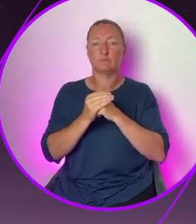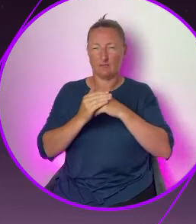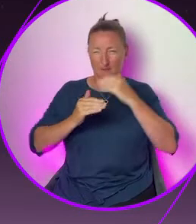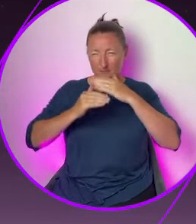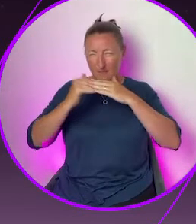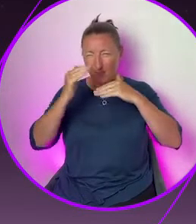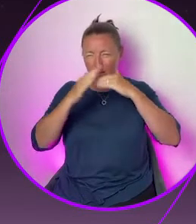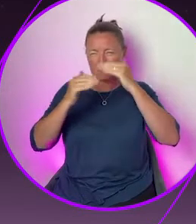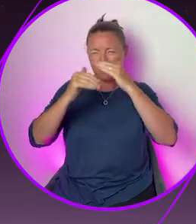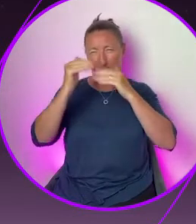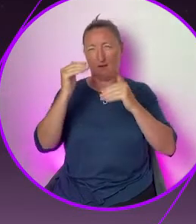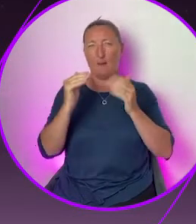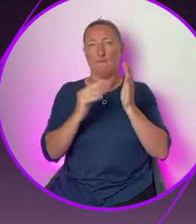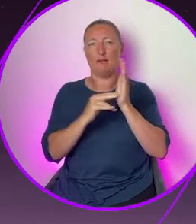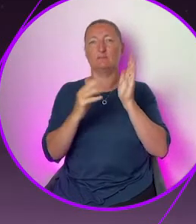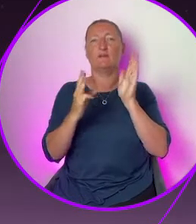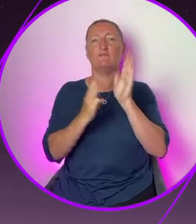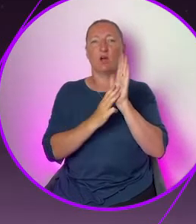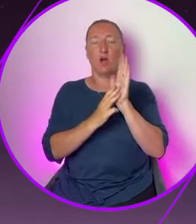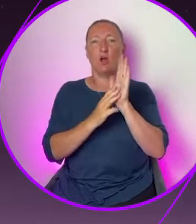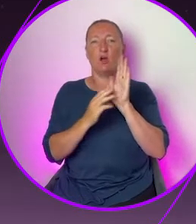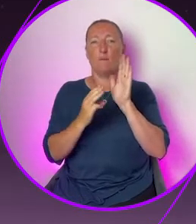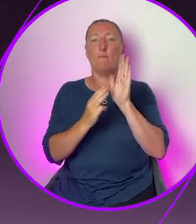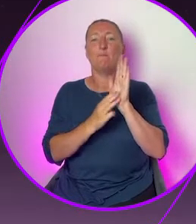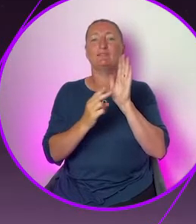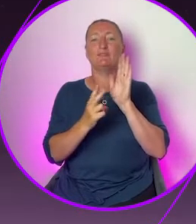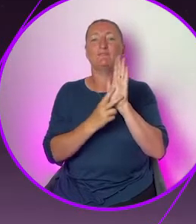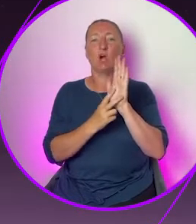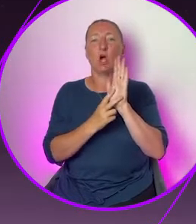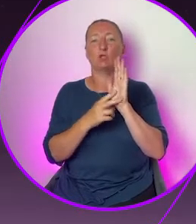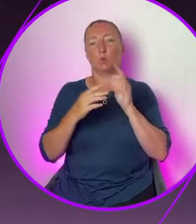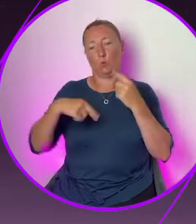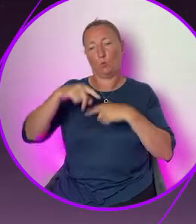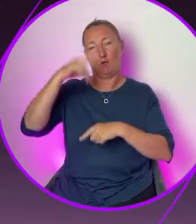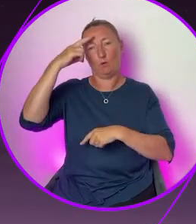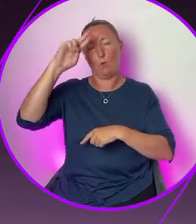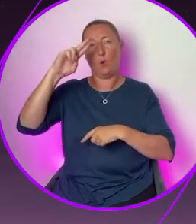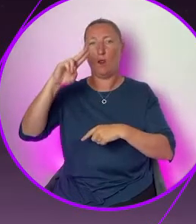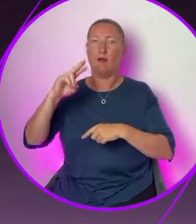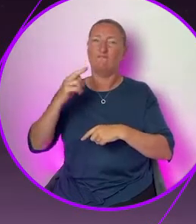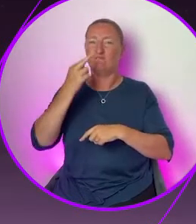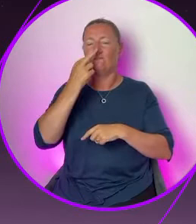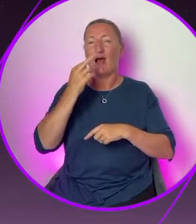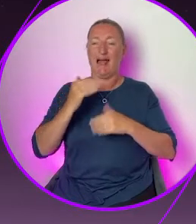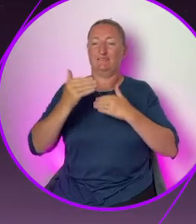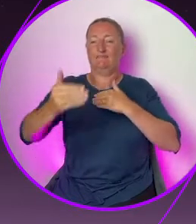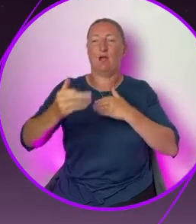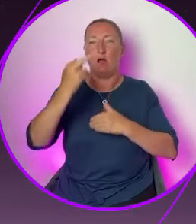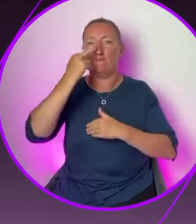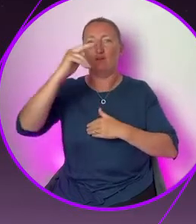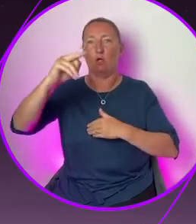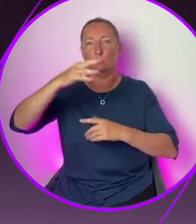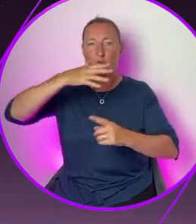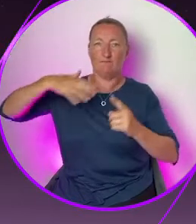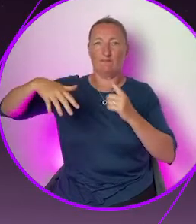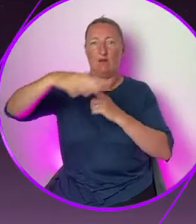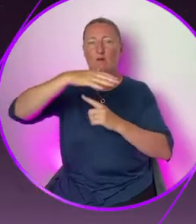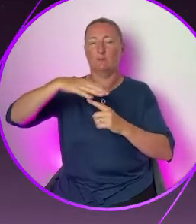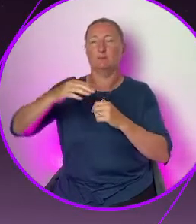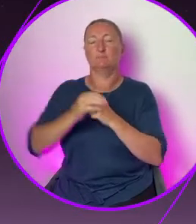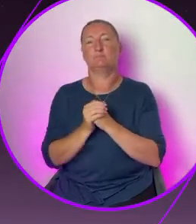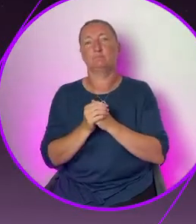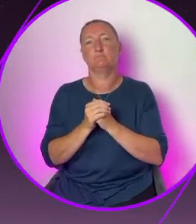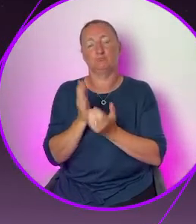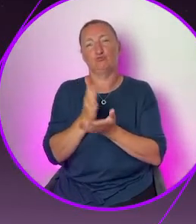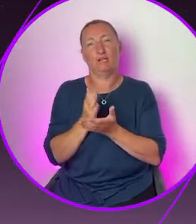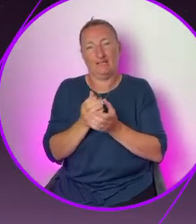most familiar to everyone today is what we in the report call an advanced virtual environment. This is generally associated with